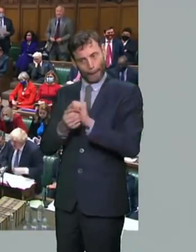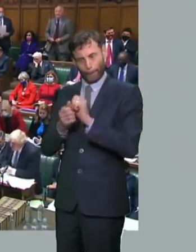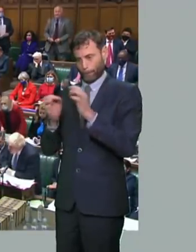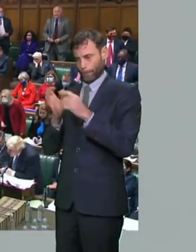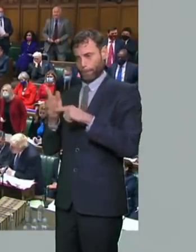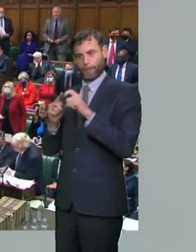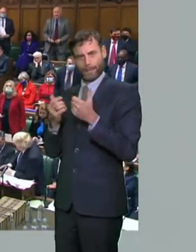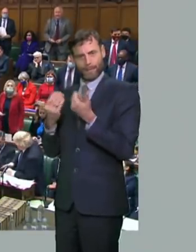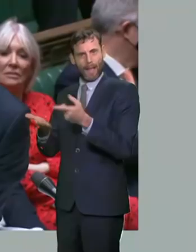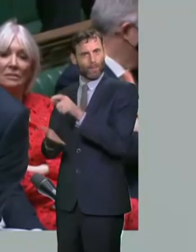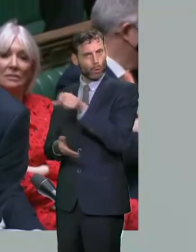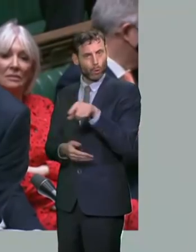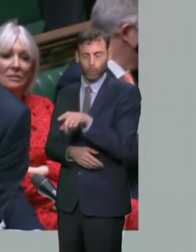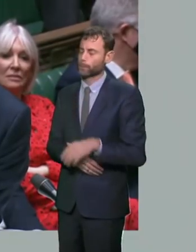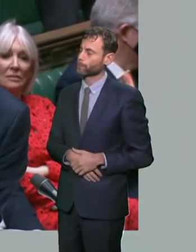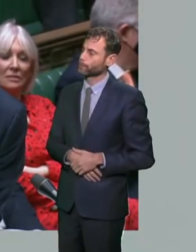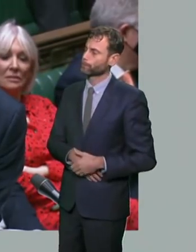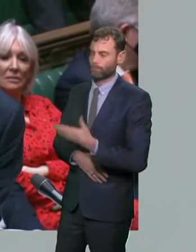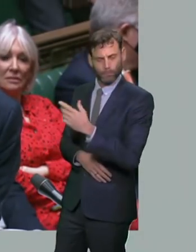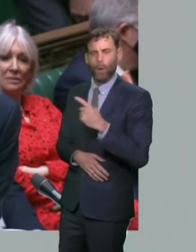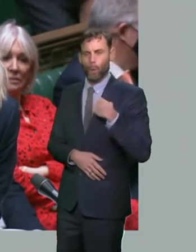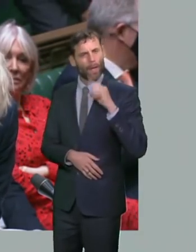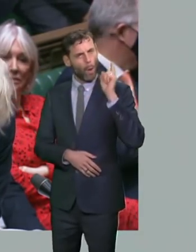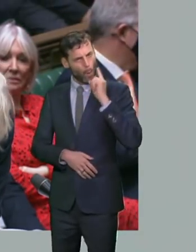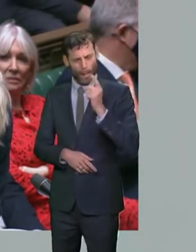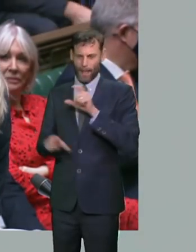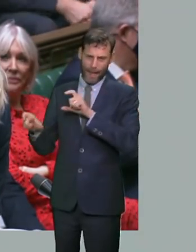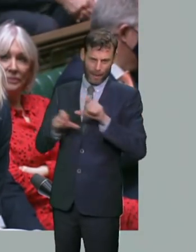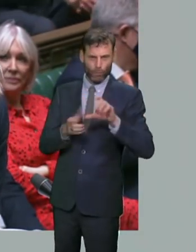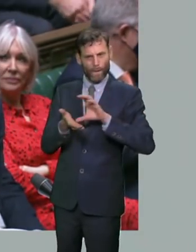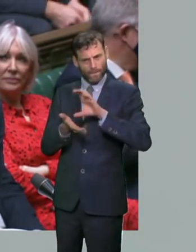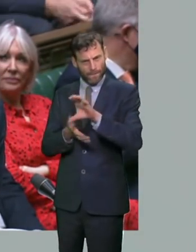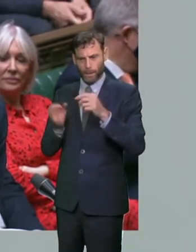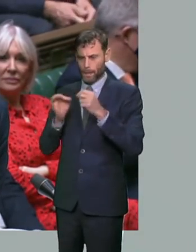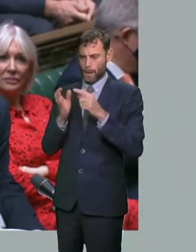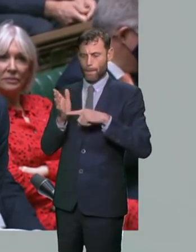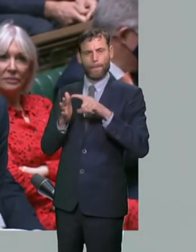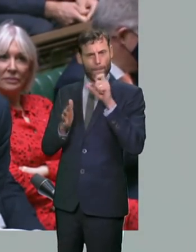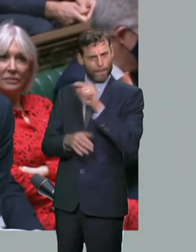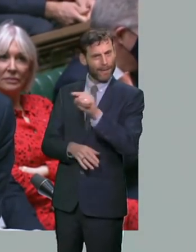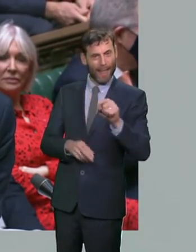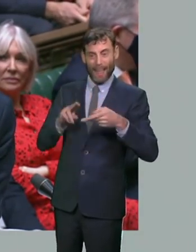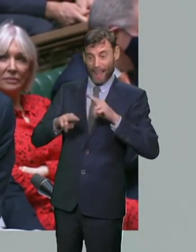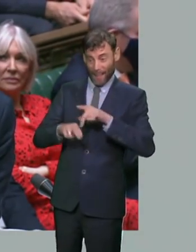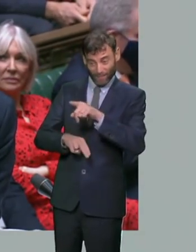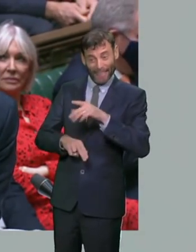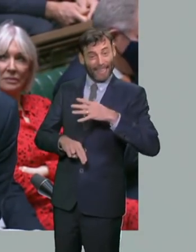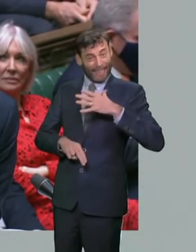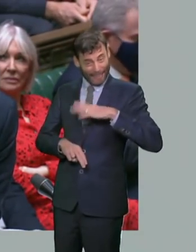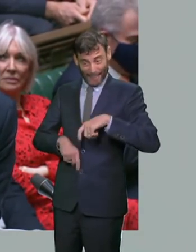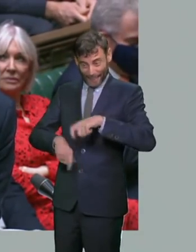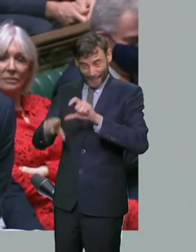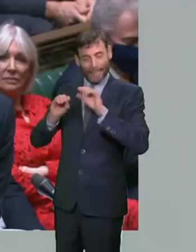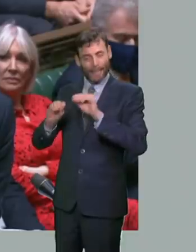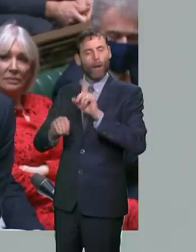Yes, Mr. Speaker, we will continue. I thank my honourable friend. We will continue to fund some BTECs where there's a clear need for them. But I must